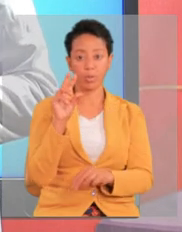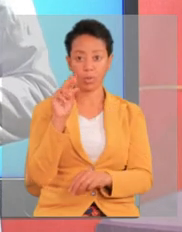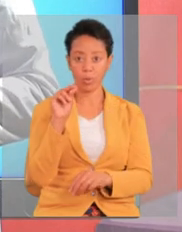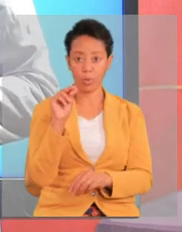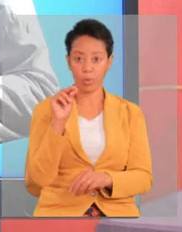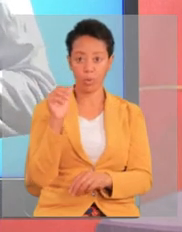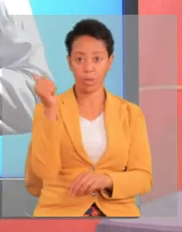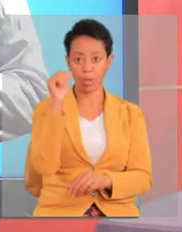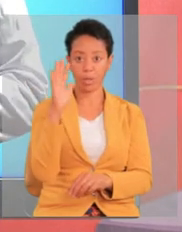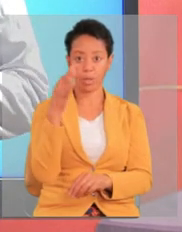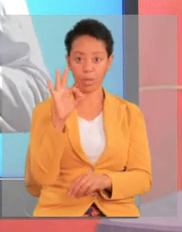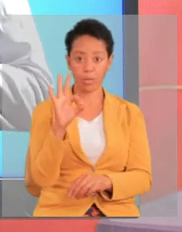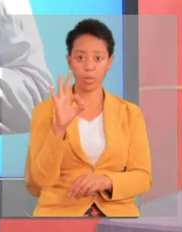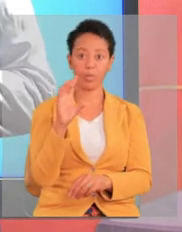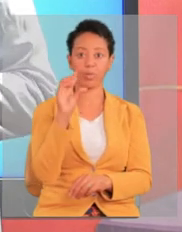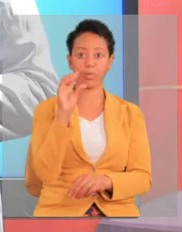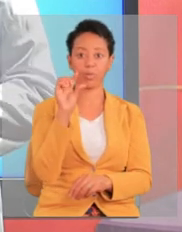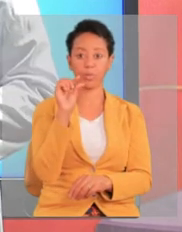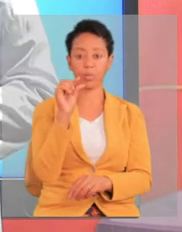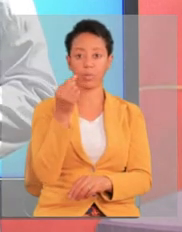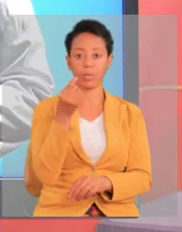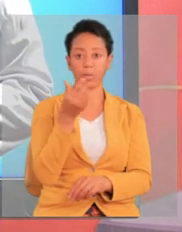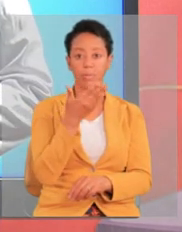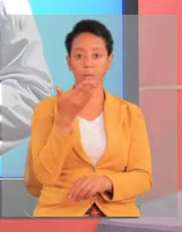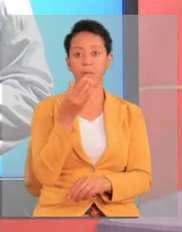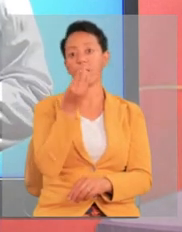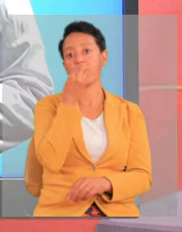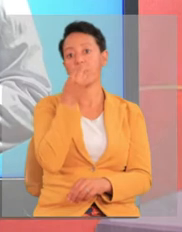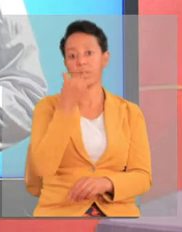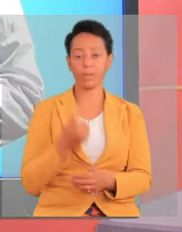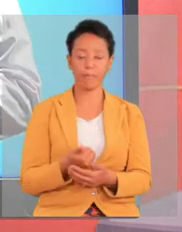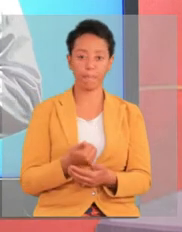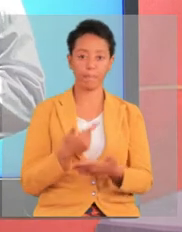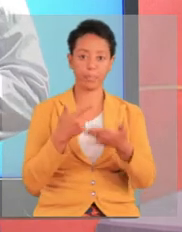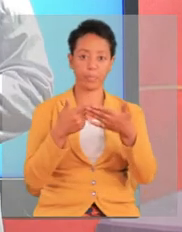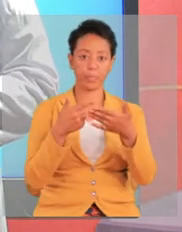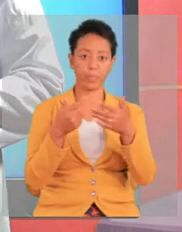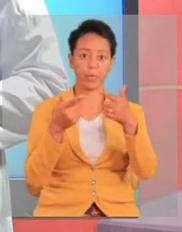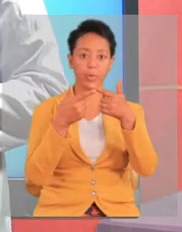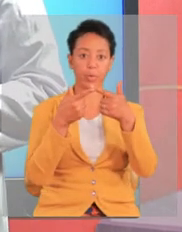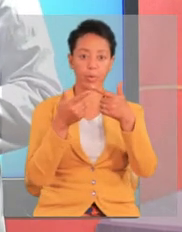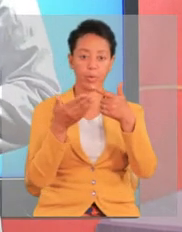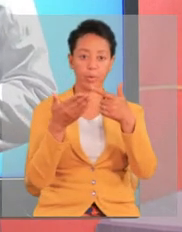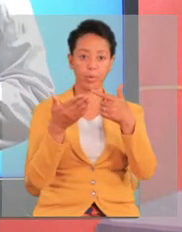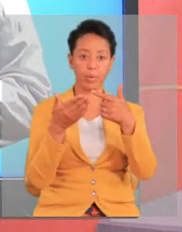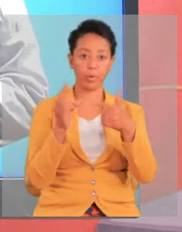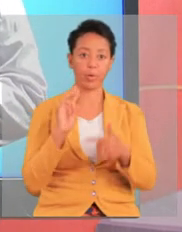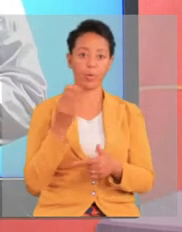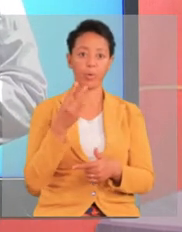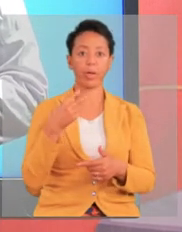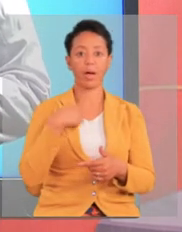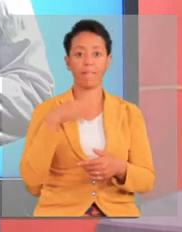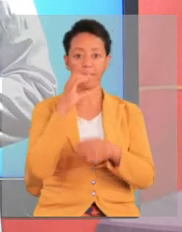interest to have something to eat. That's it. In the second case, we have finished our